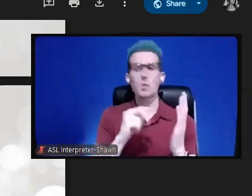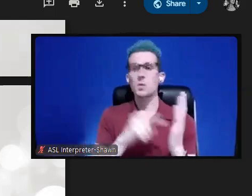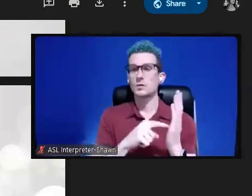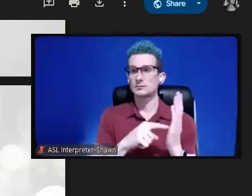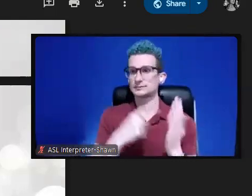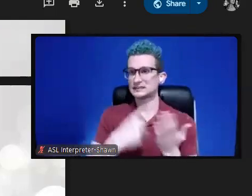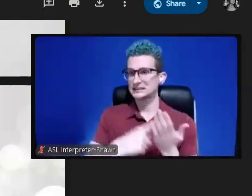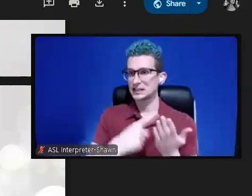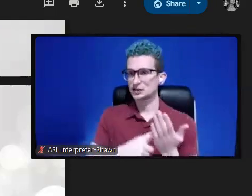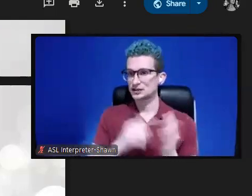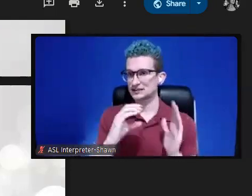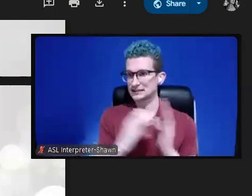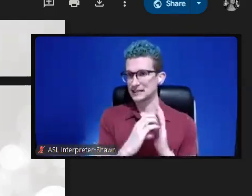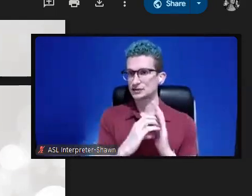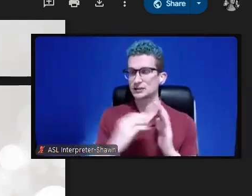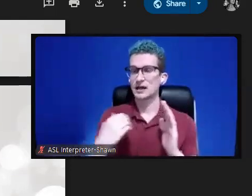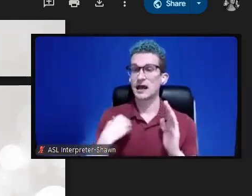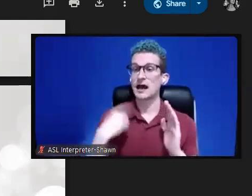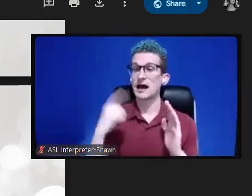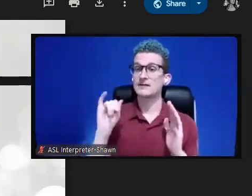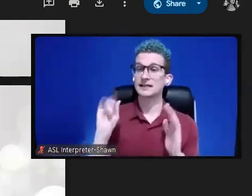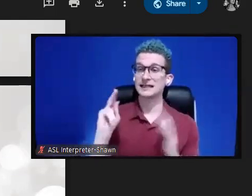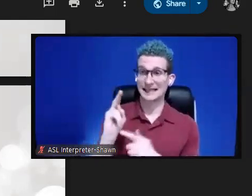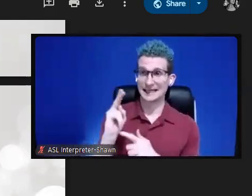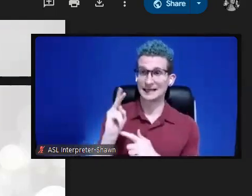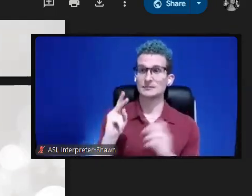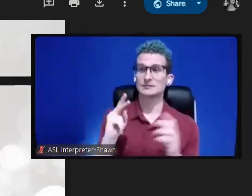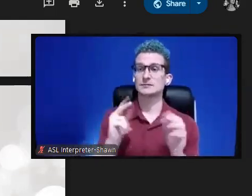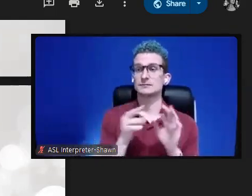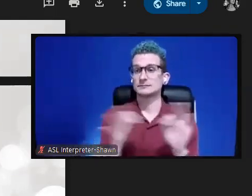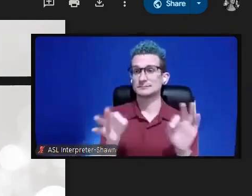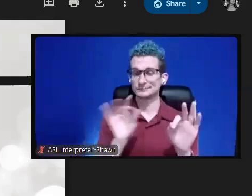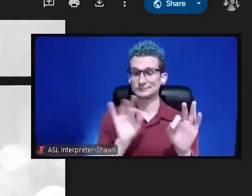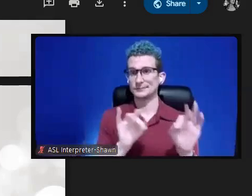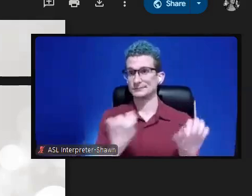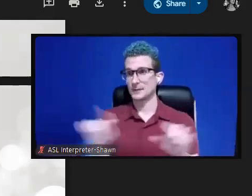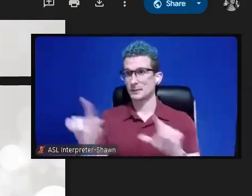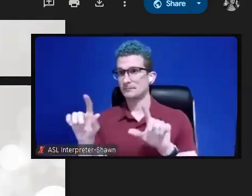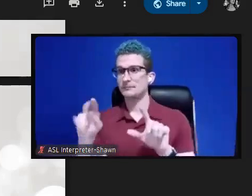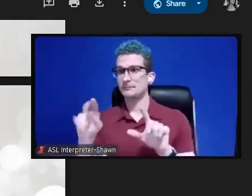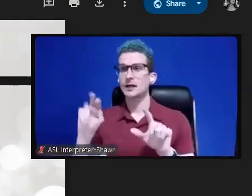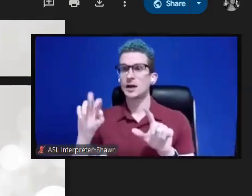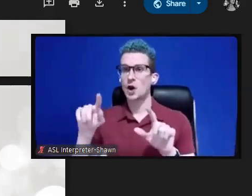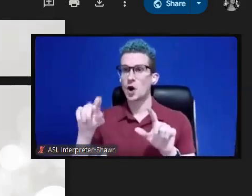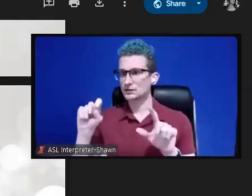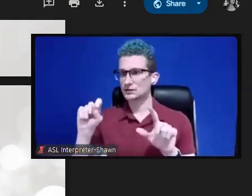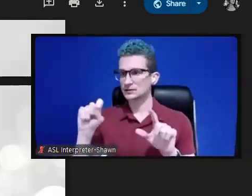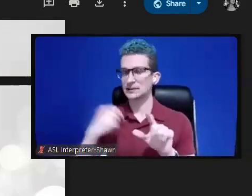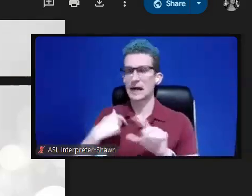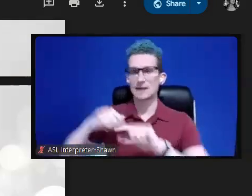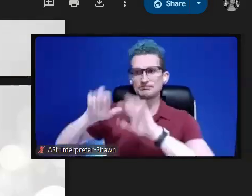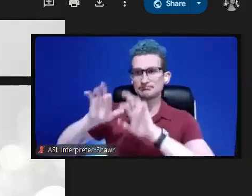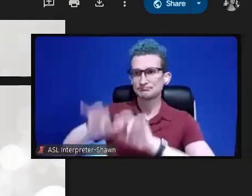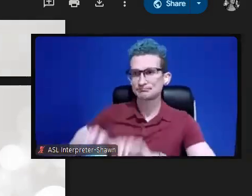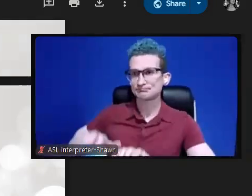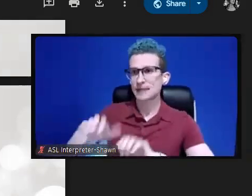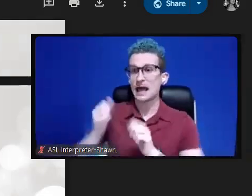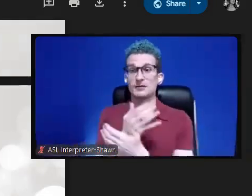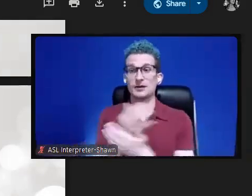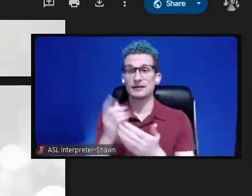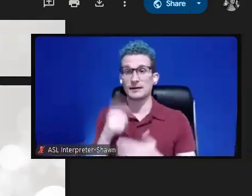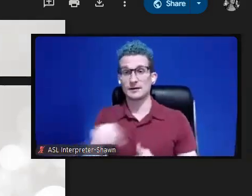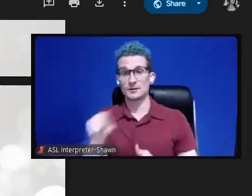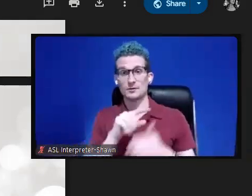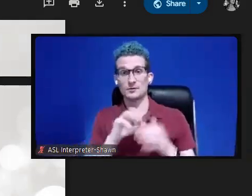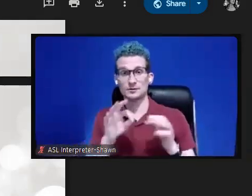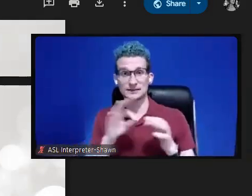hyperlinked notes that I'm taking. And so everything that you all are saying, I'm writing down, and what I do is I ping